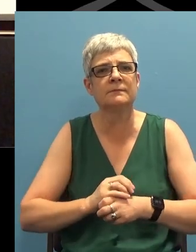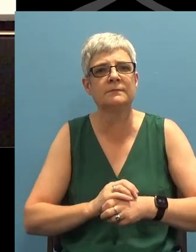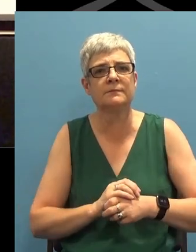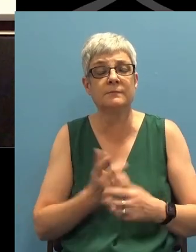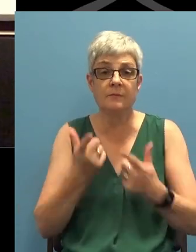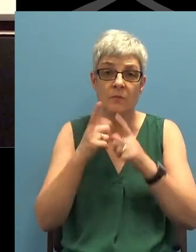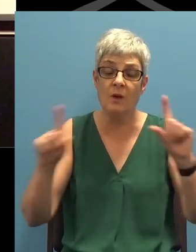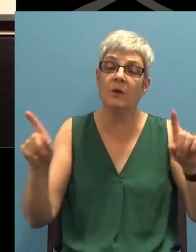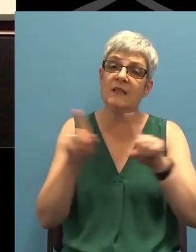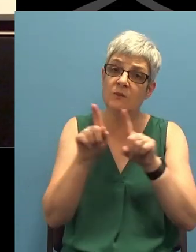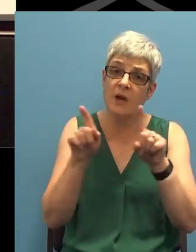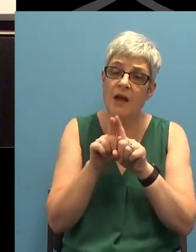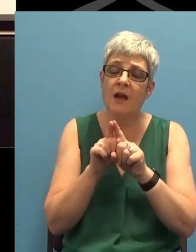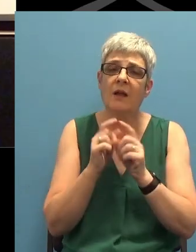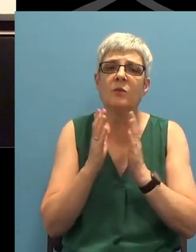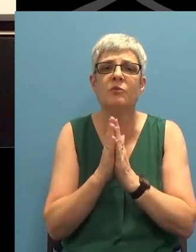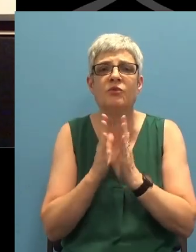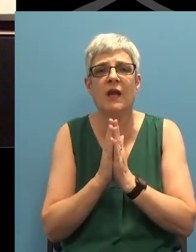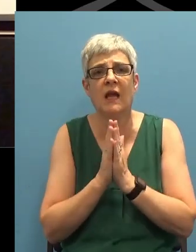Lord, we also pray for